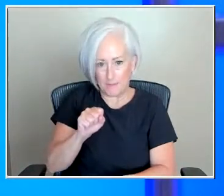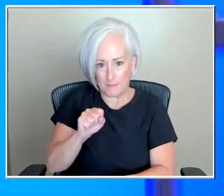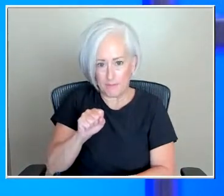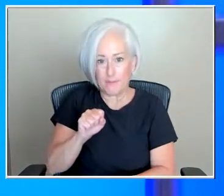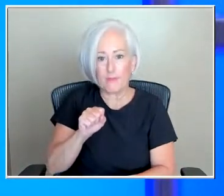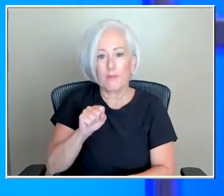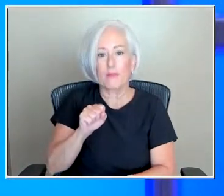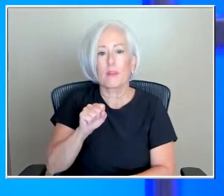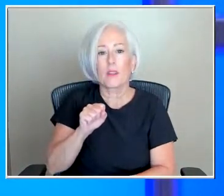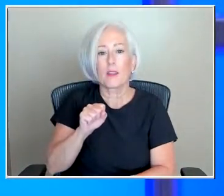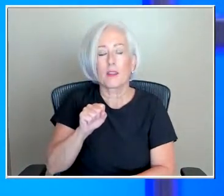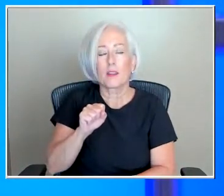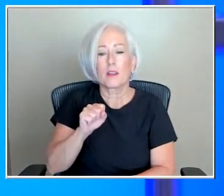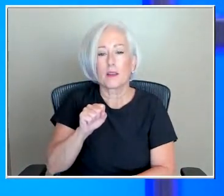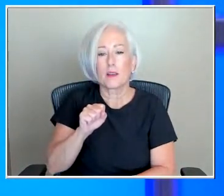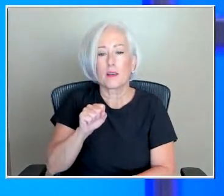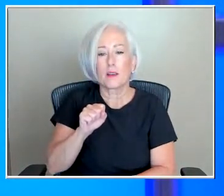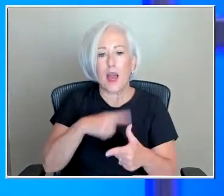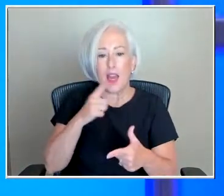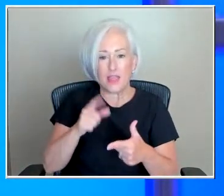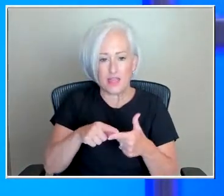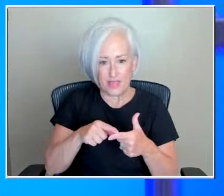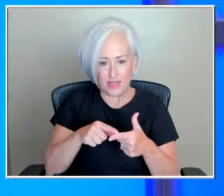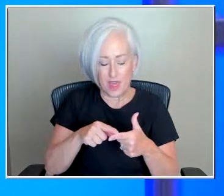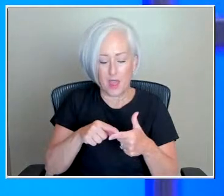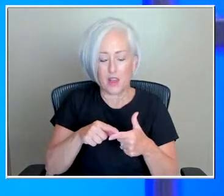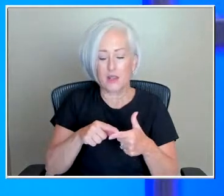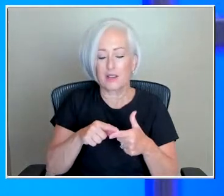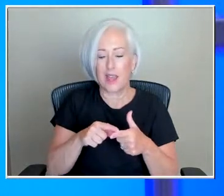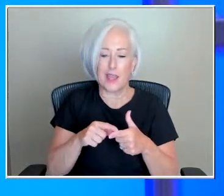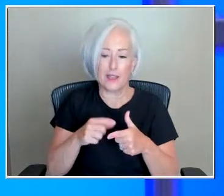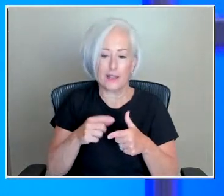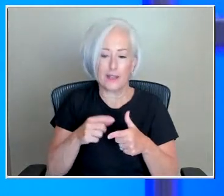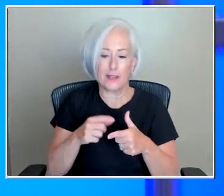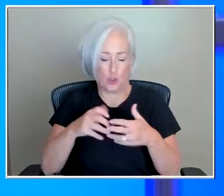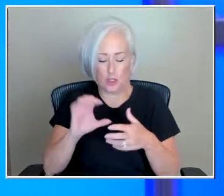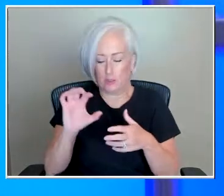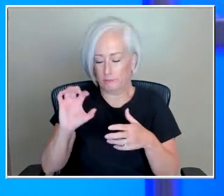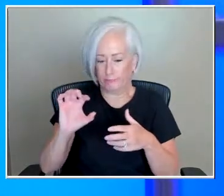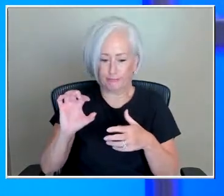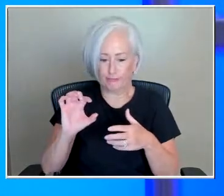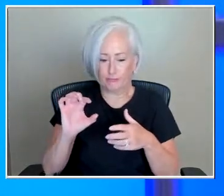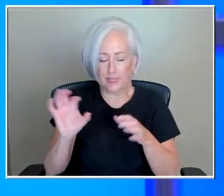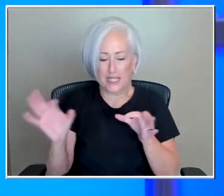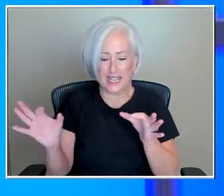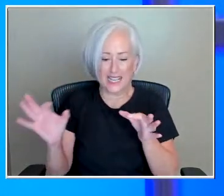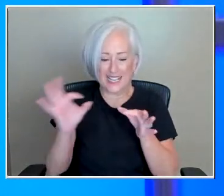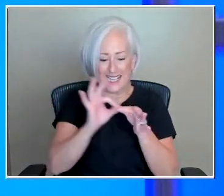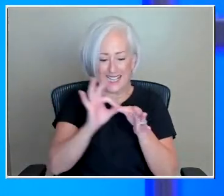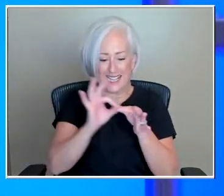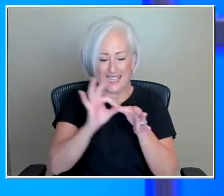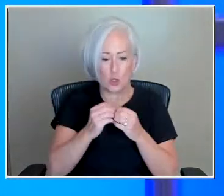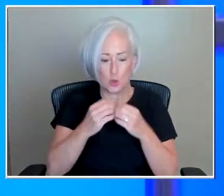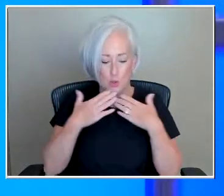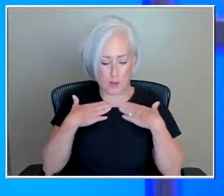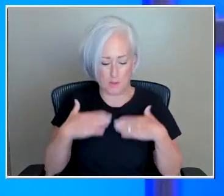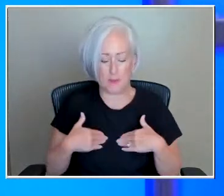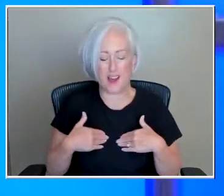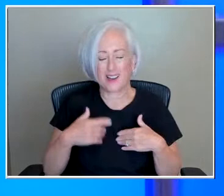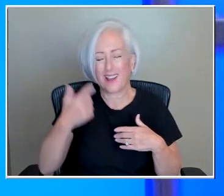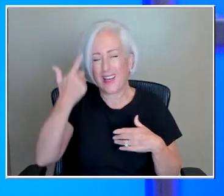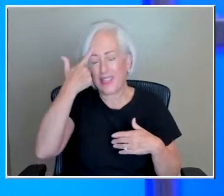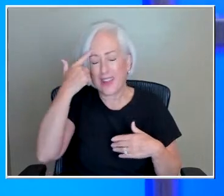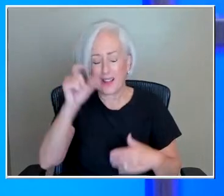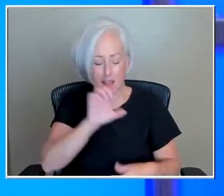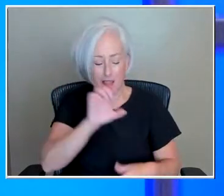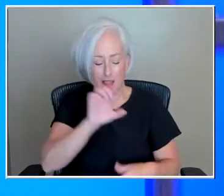that a device is implanted into the body. So the wire is connected to sort of like a pacemaker, which is implanted under the skin